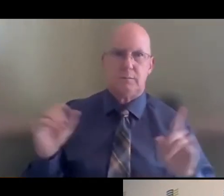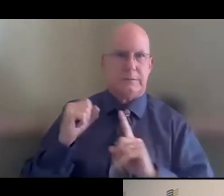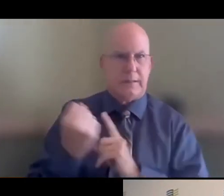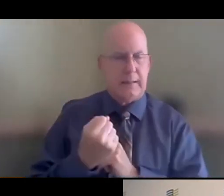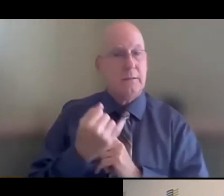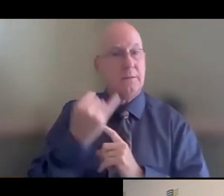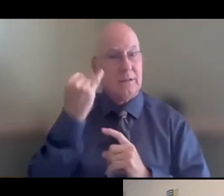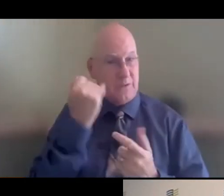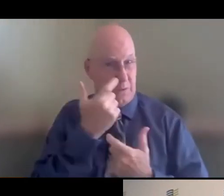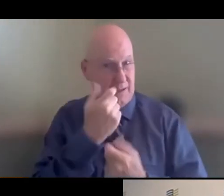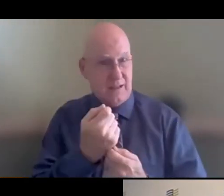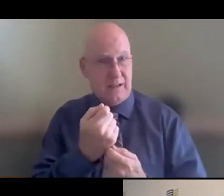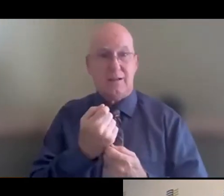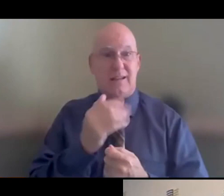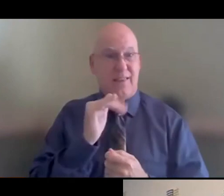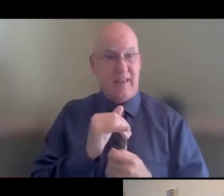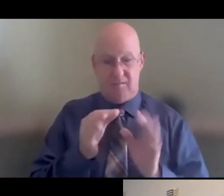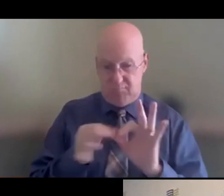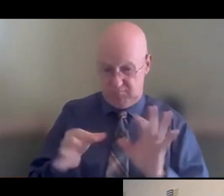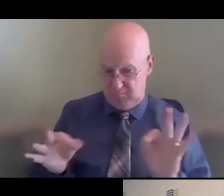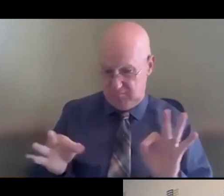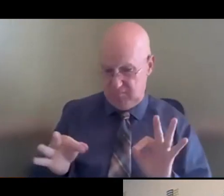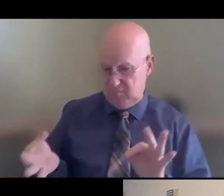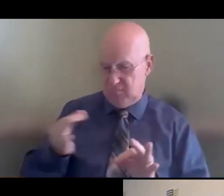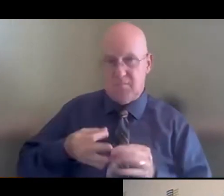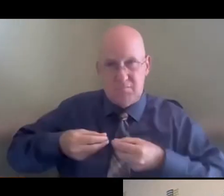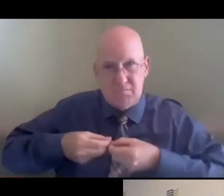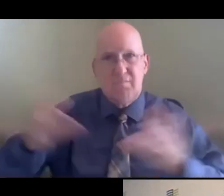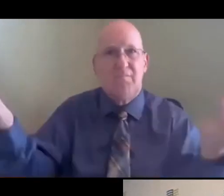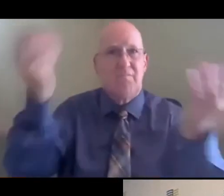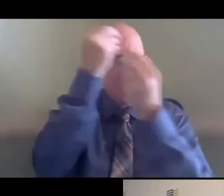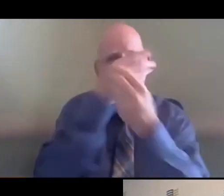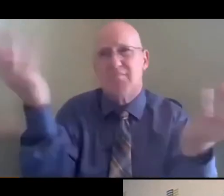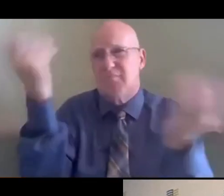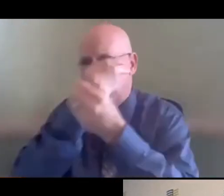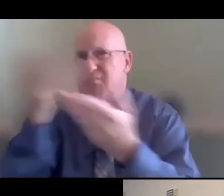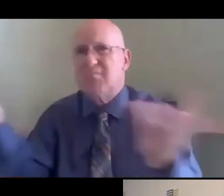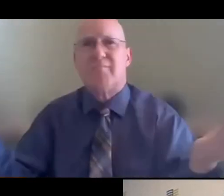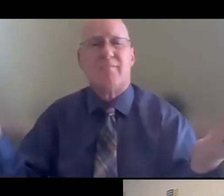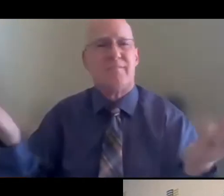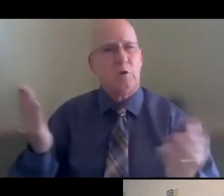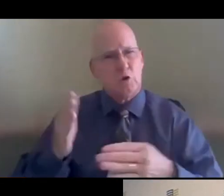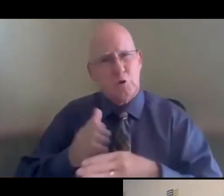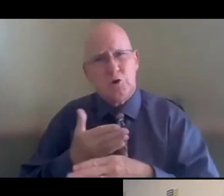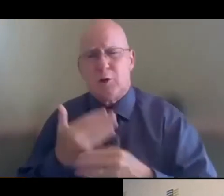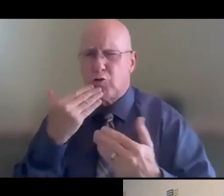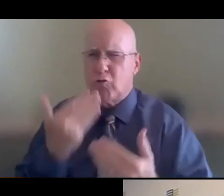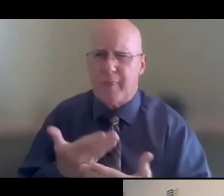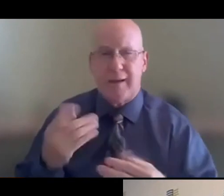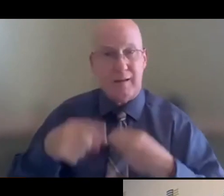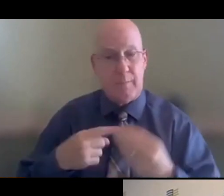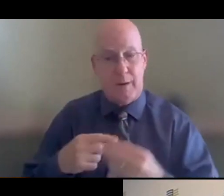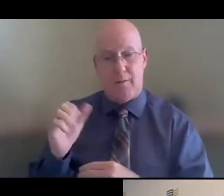the word and help us be boots on the ground to share all the goodness about ABLE United, we encourage you